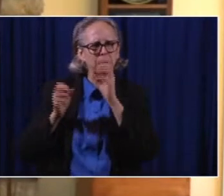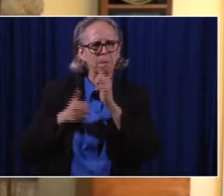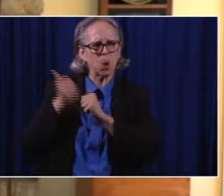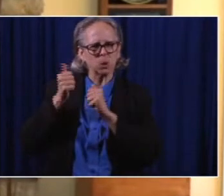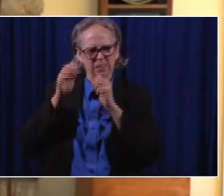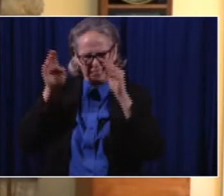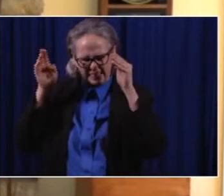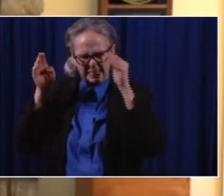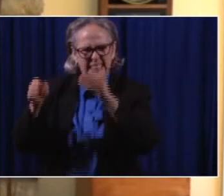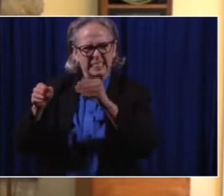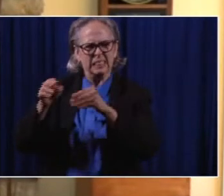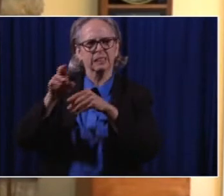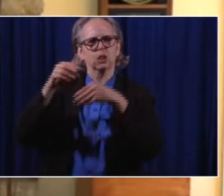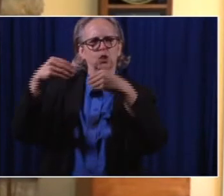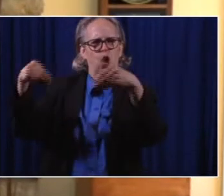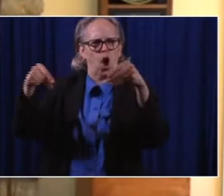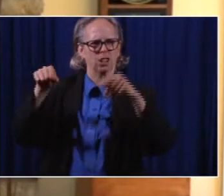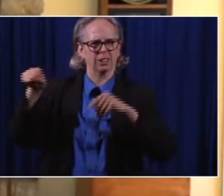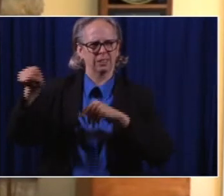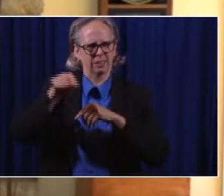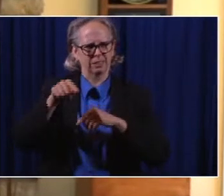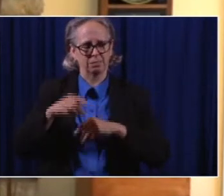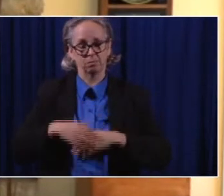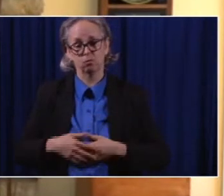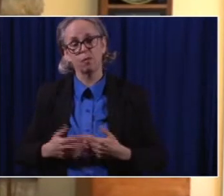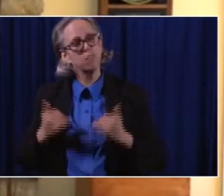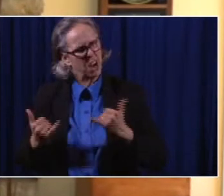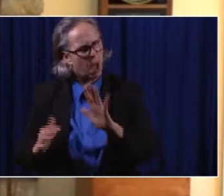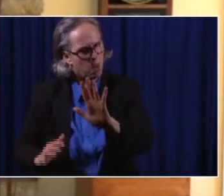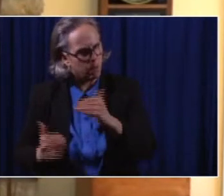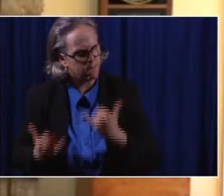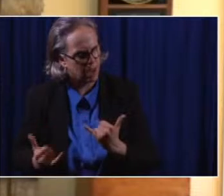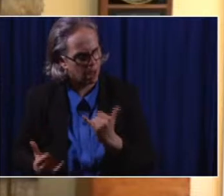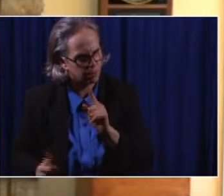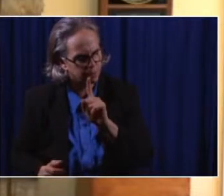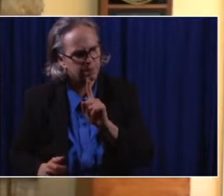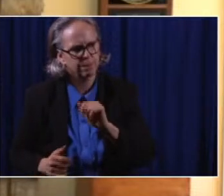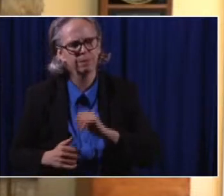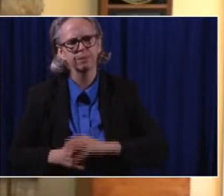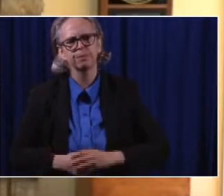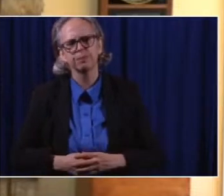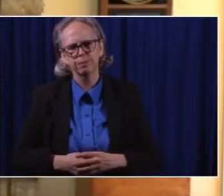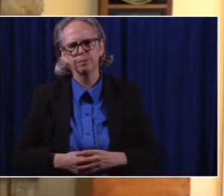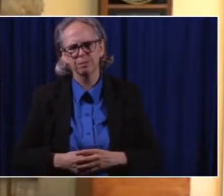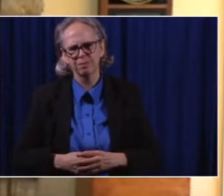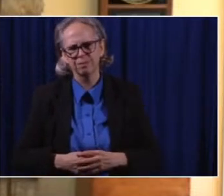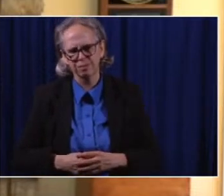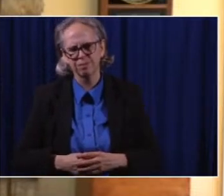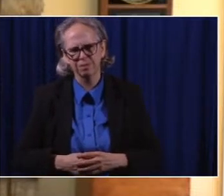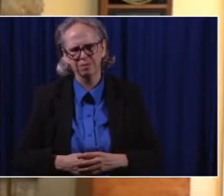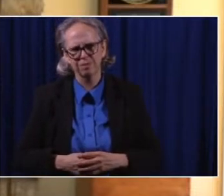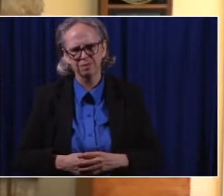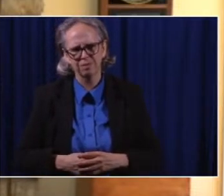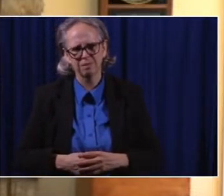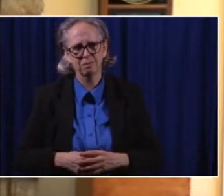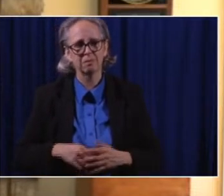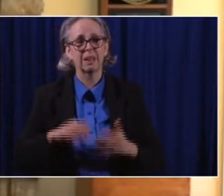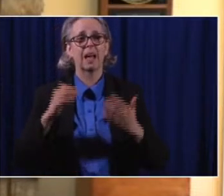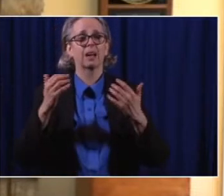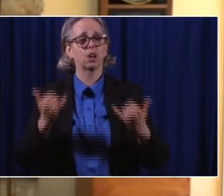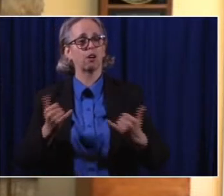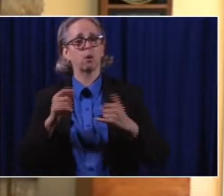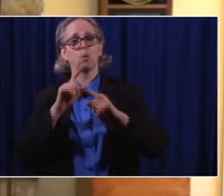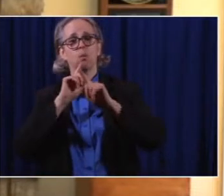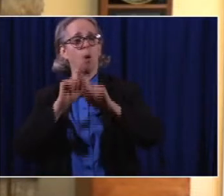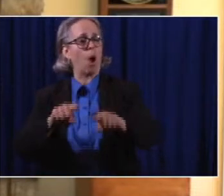It's at least for the time being, the current order in regard to fitness centers and